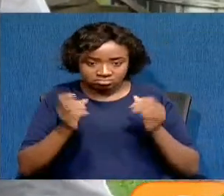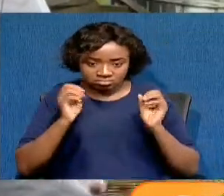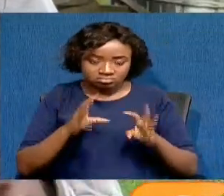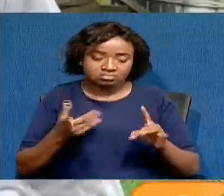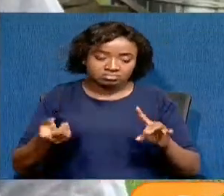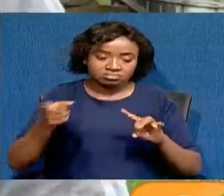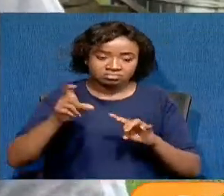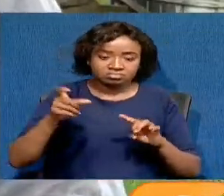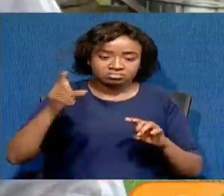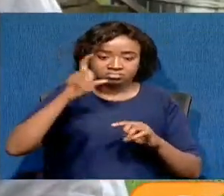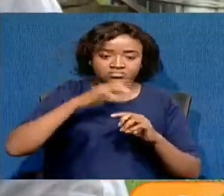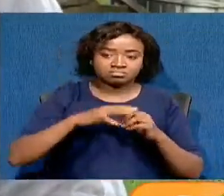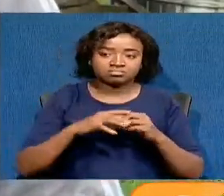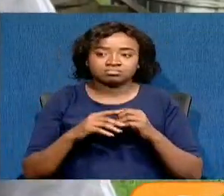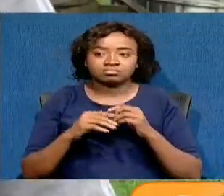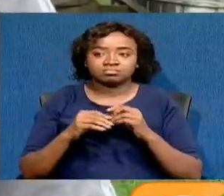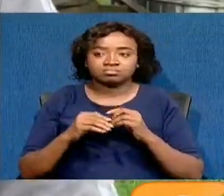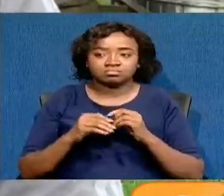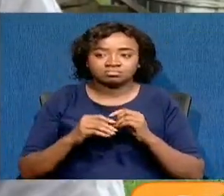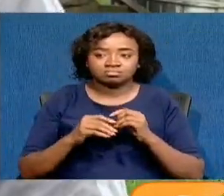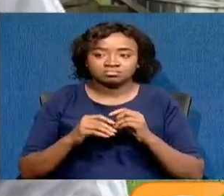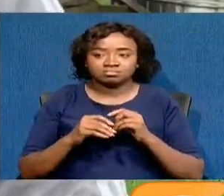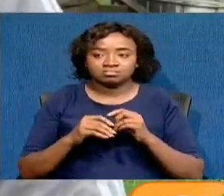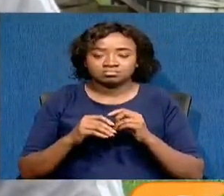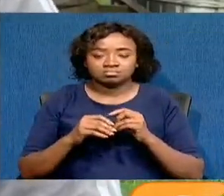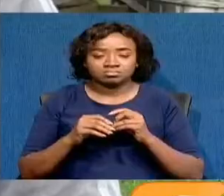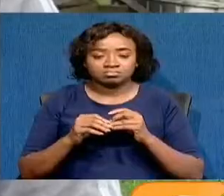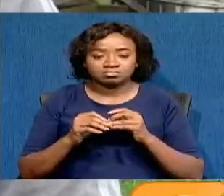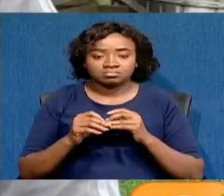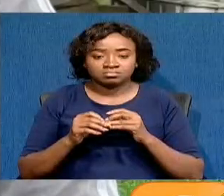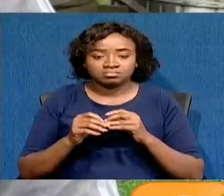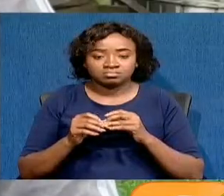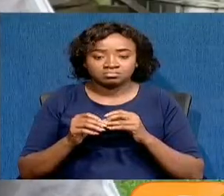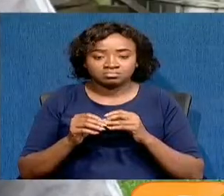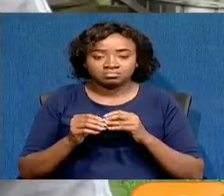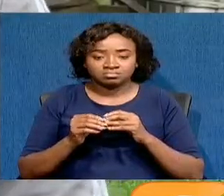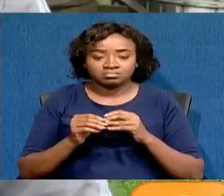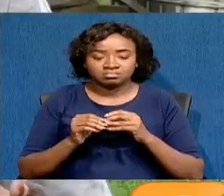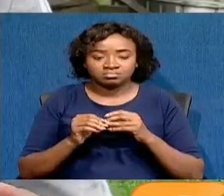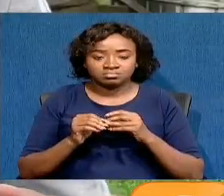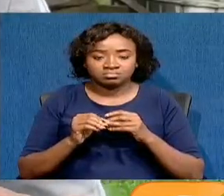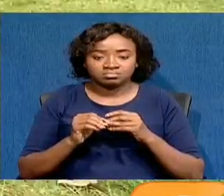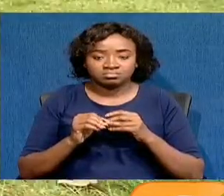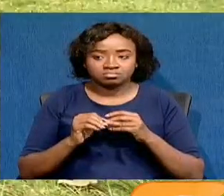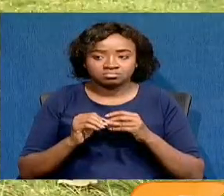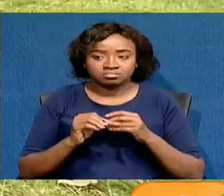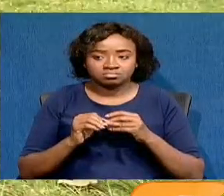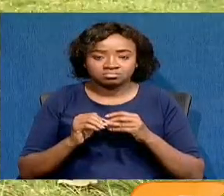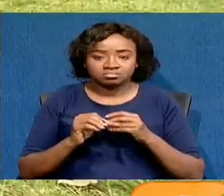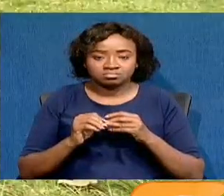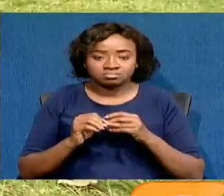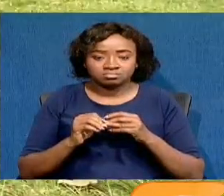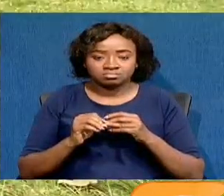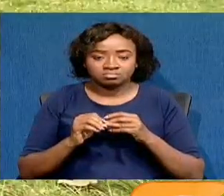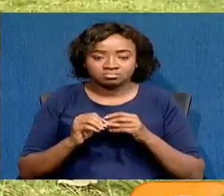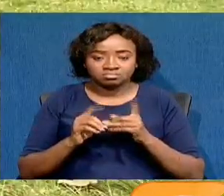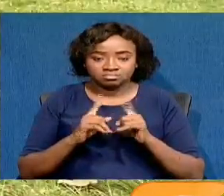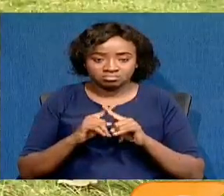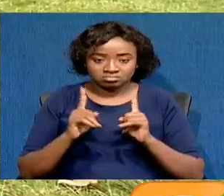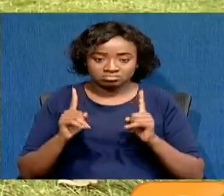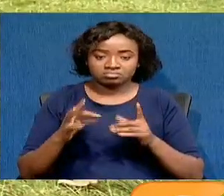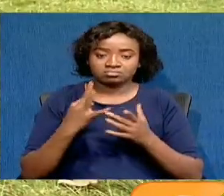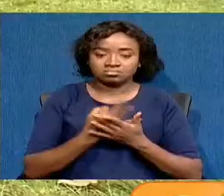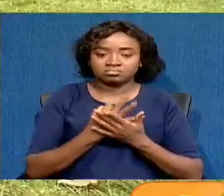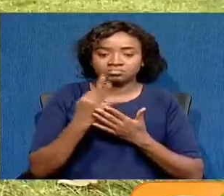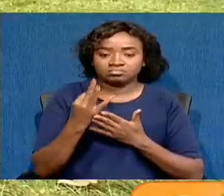depending on the Anthony's cows, and be able to feed the cows for optimum production. A three-week feed trial